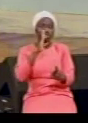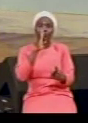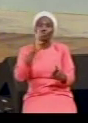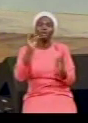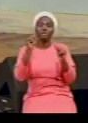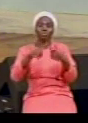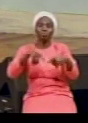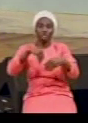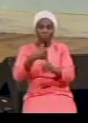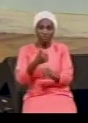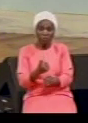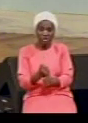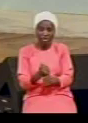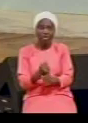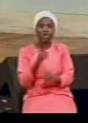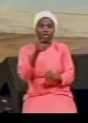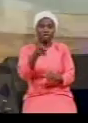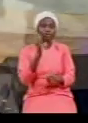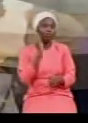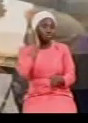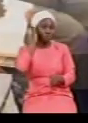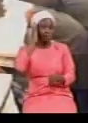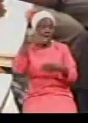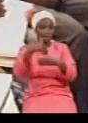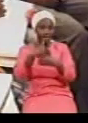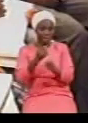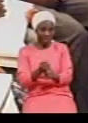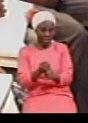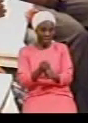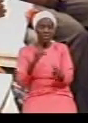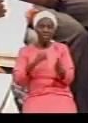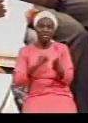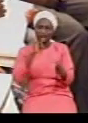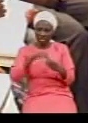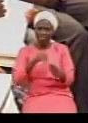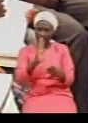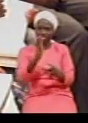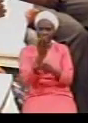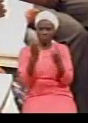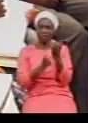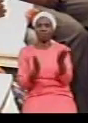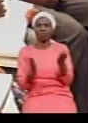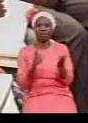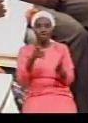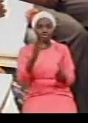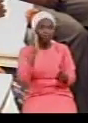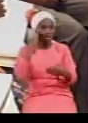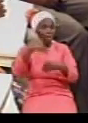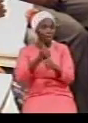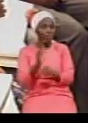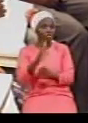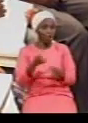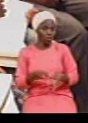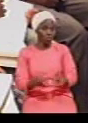make, thou shalt make, is in your hand, thou shalt make thy way